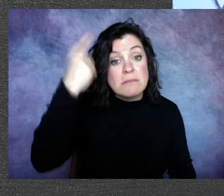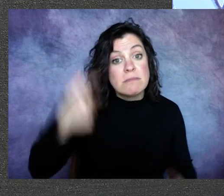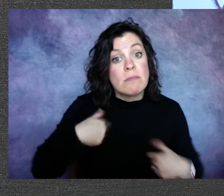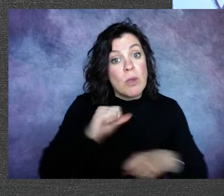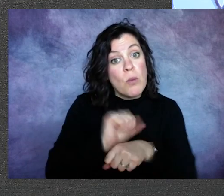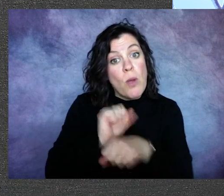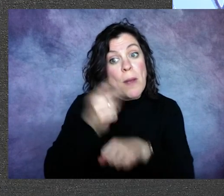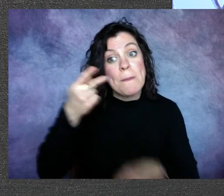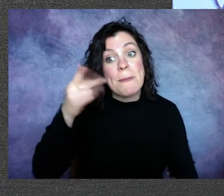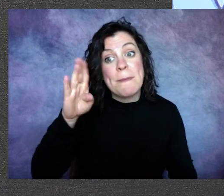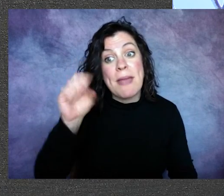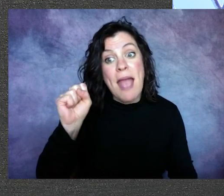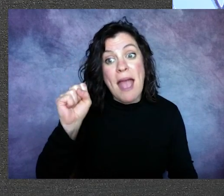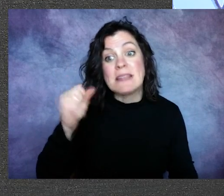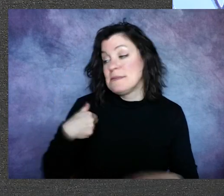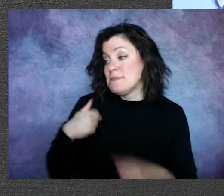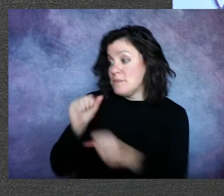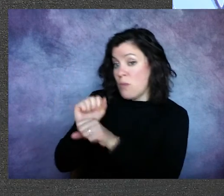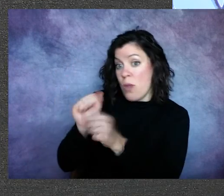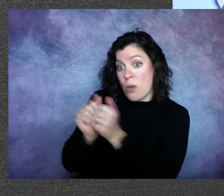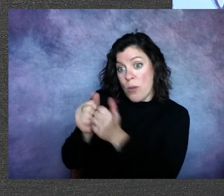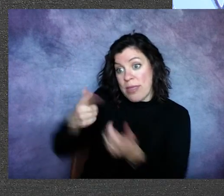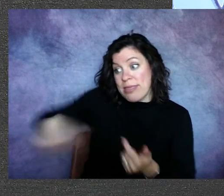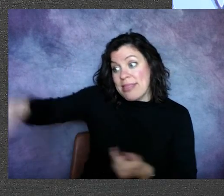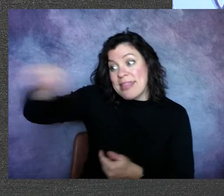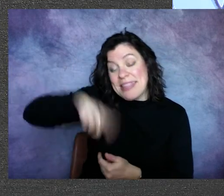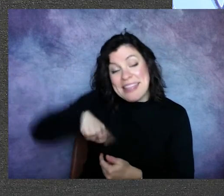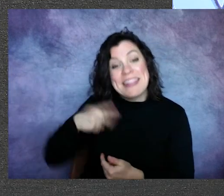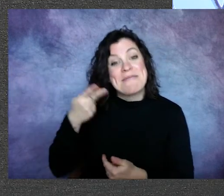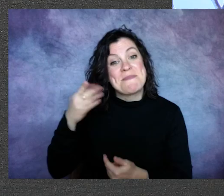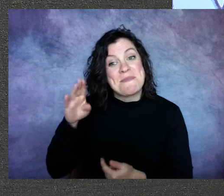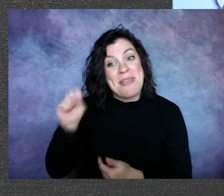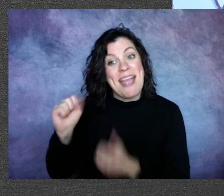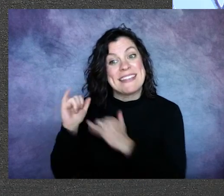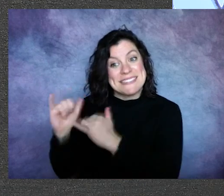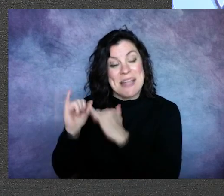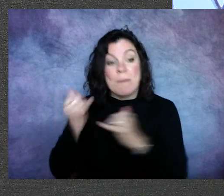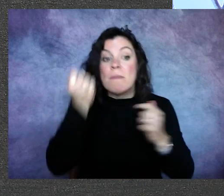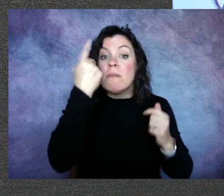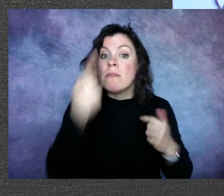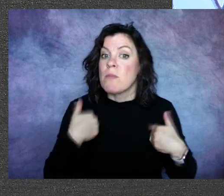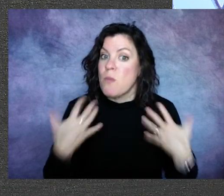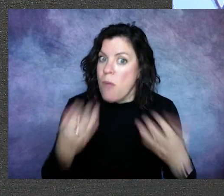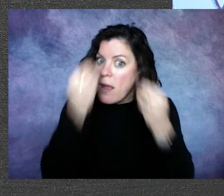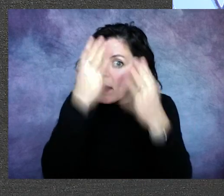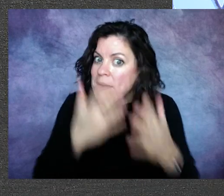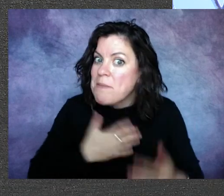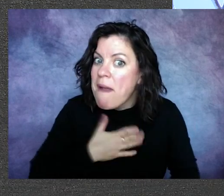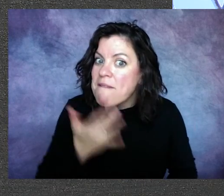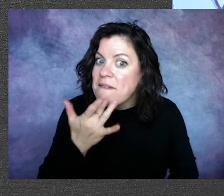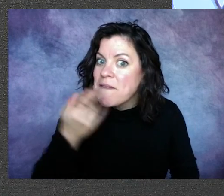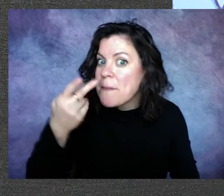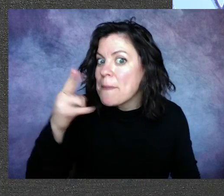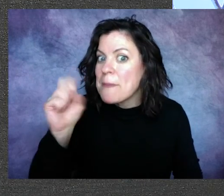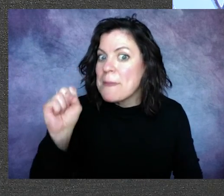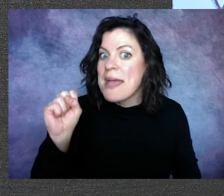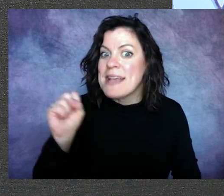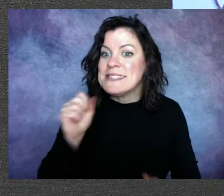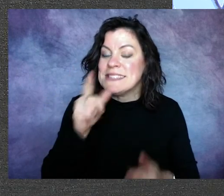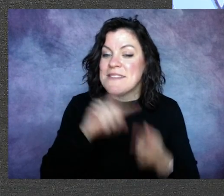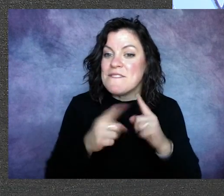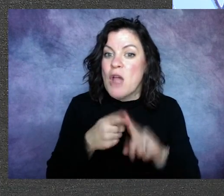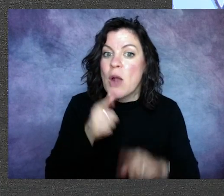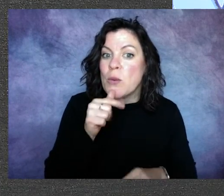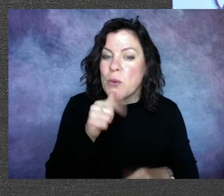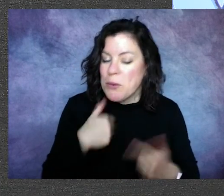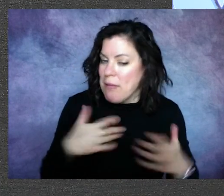just chatting and we're still not ready to share our favorite PBS friend with you just yet. You're gonna have to wait a little bit longer. But I have a bunch of friends